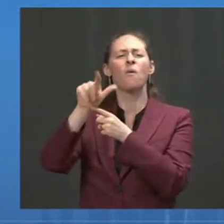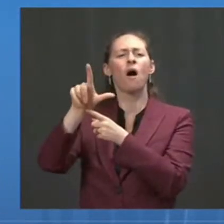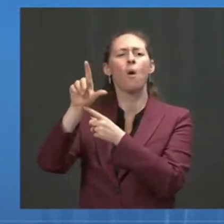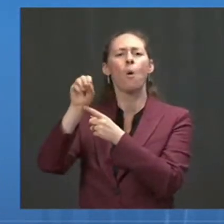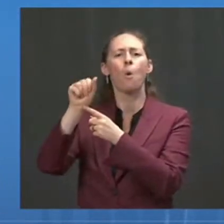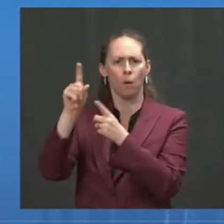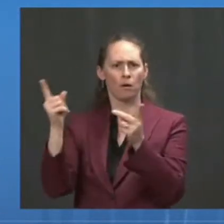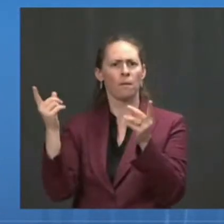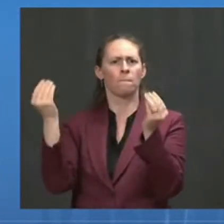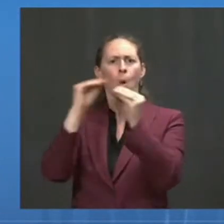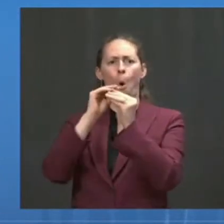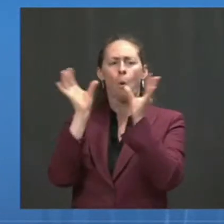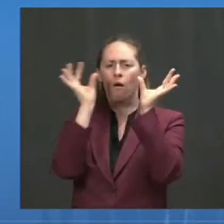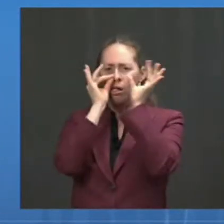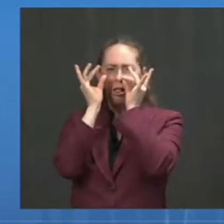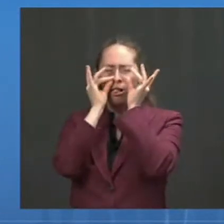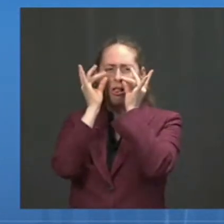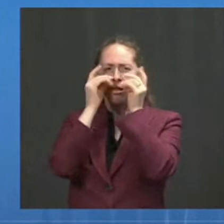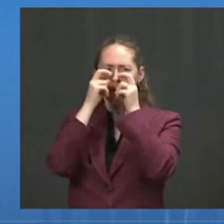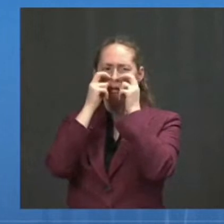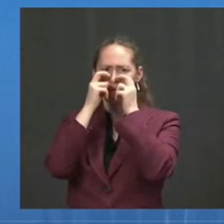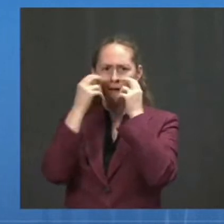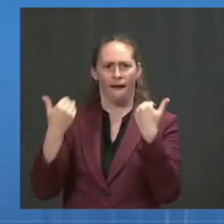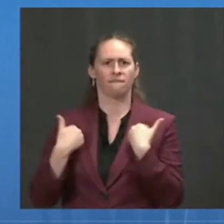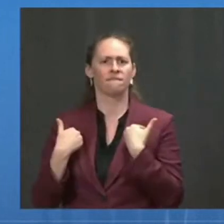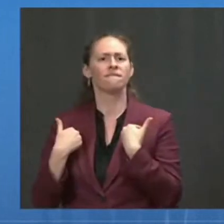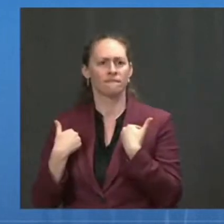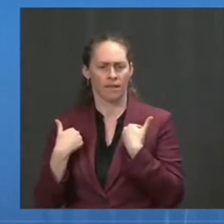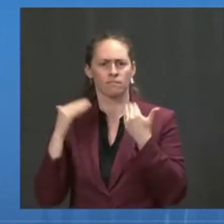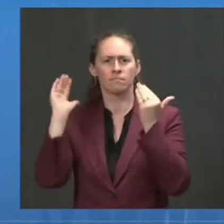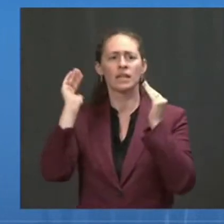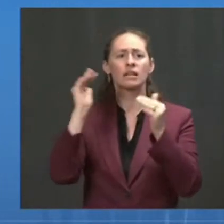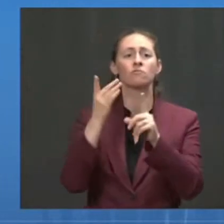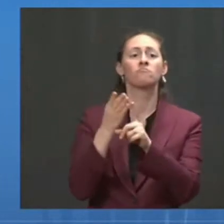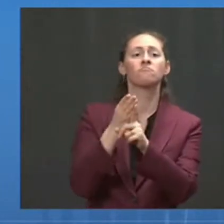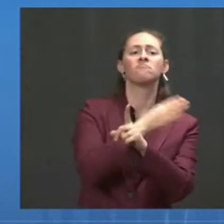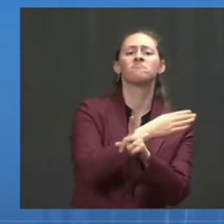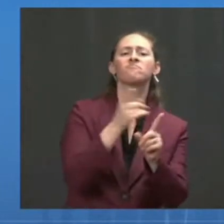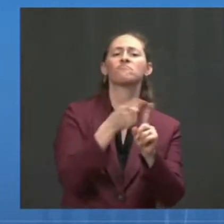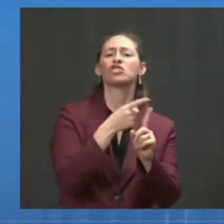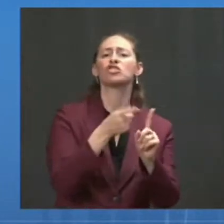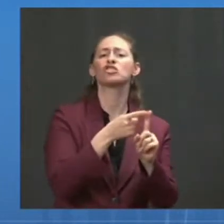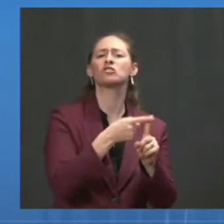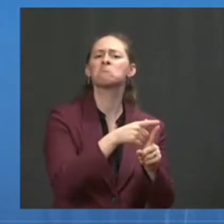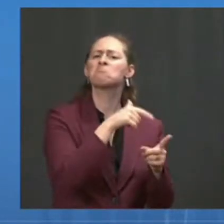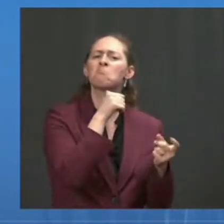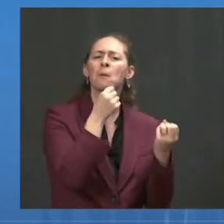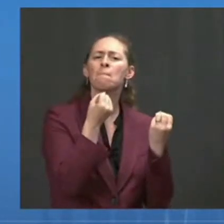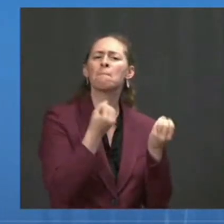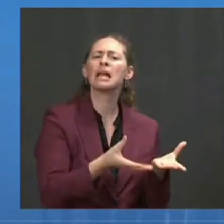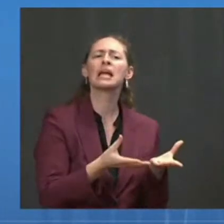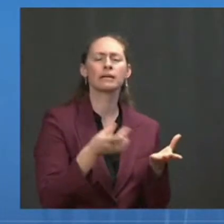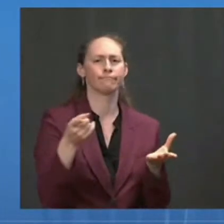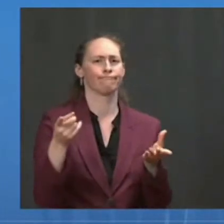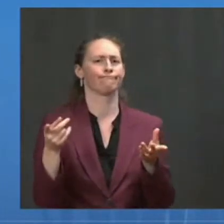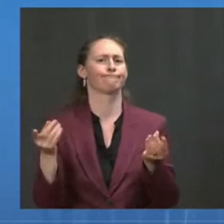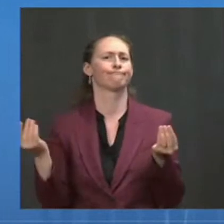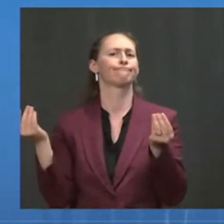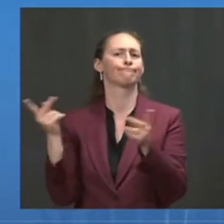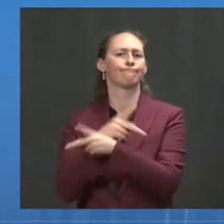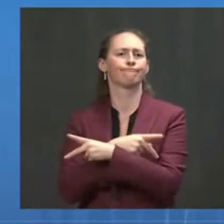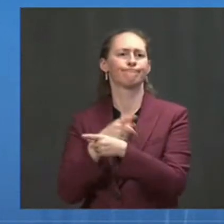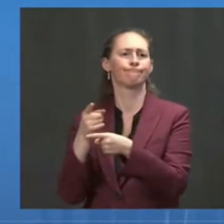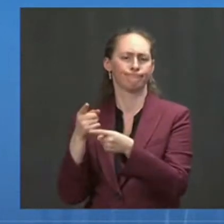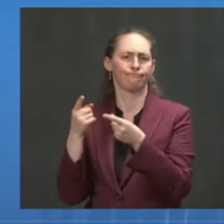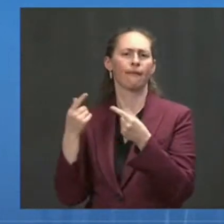why you have such a tremendous increase in transmissibility. Next slide. In previous reviews before this